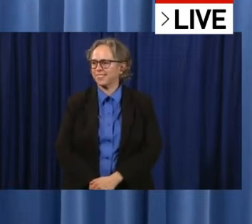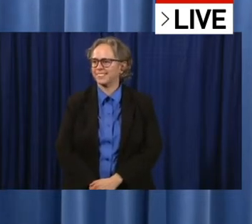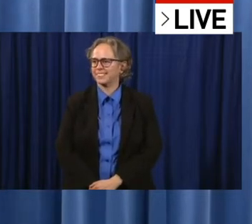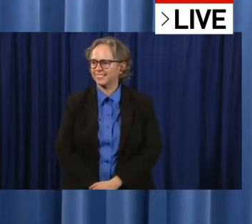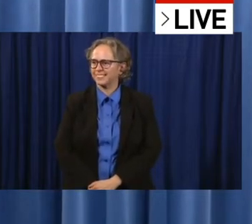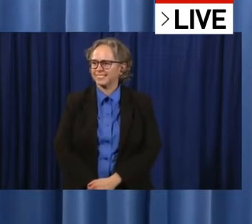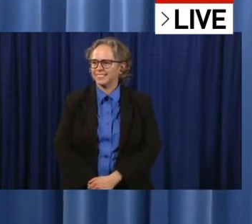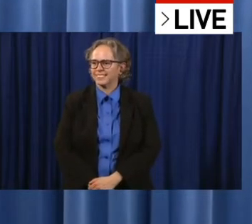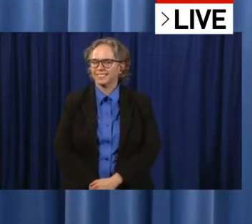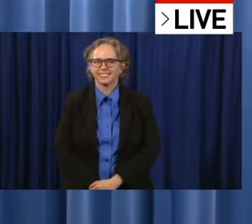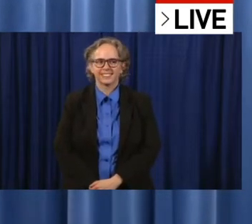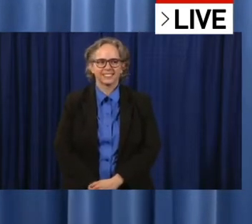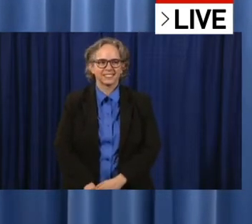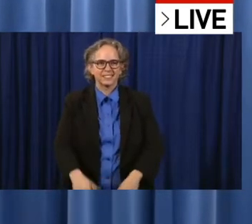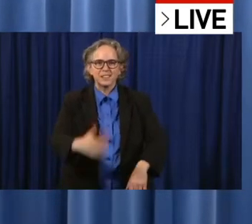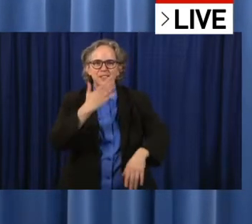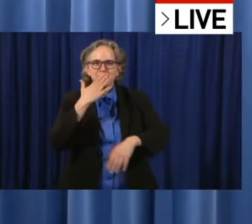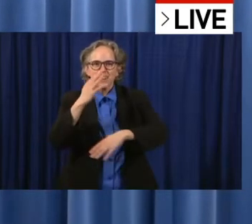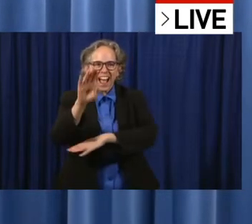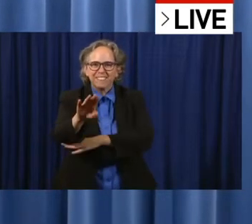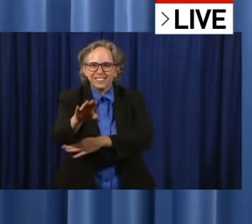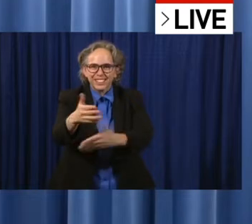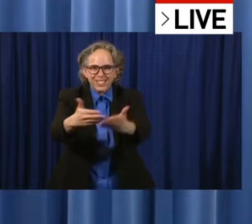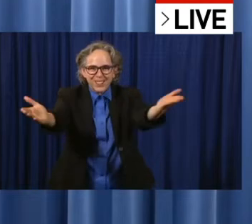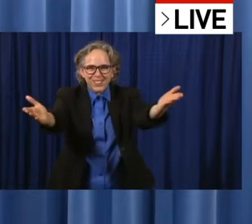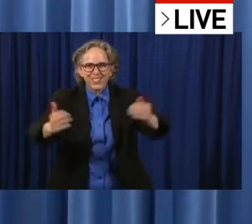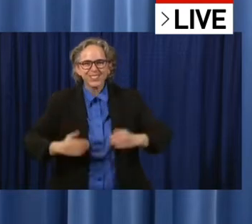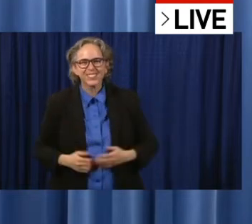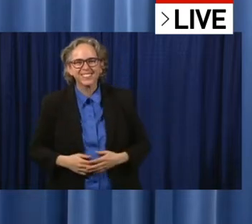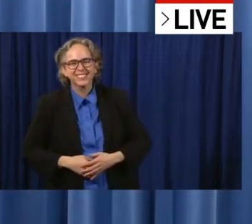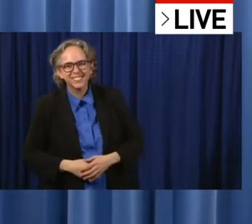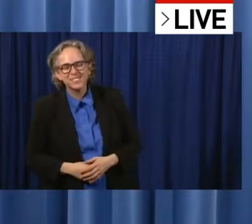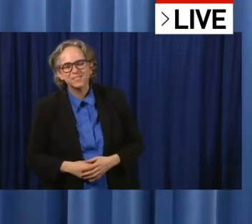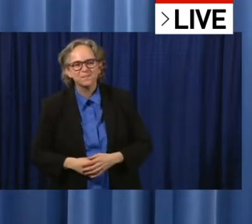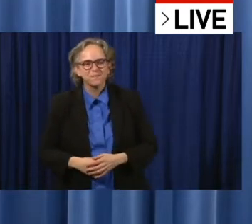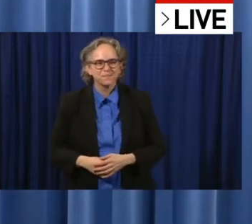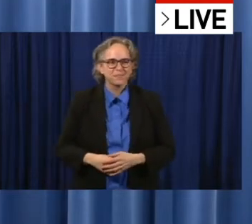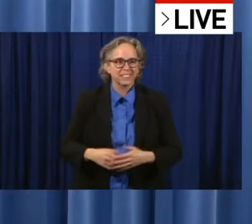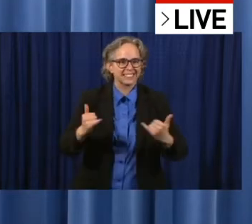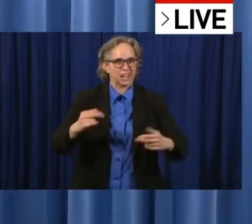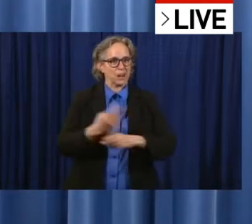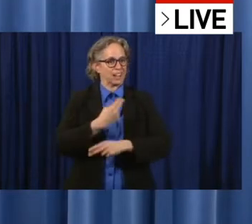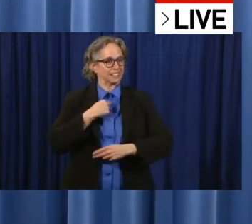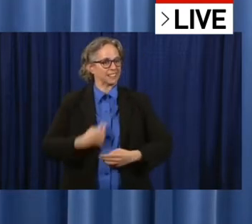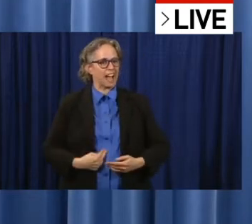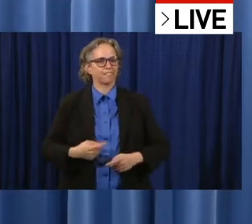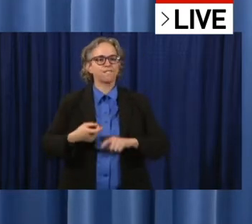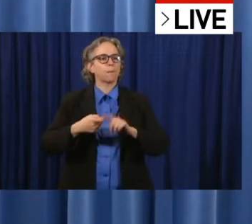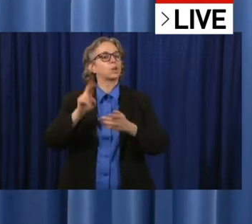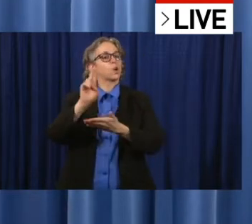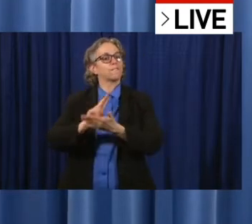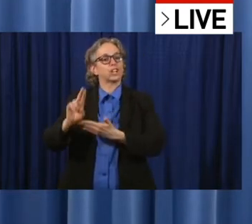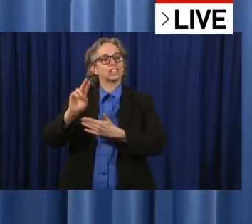public, address reporters. Let's listen in. Today I'm wearing a University of Findlay tie.